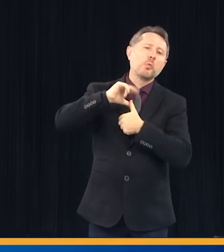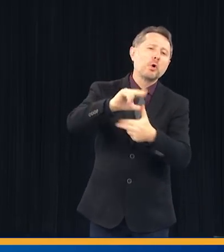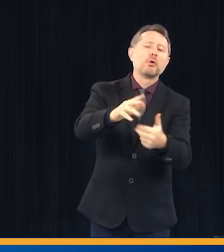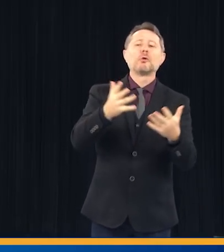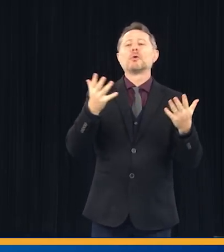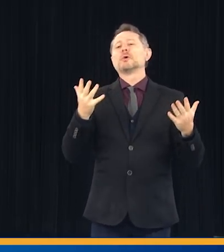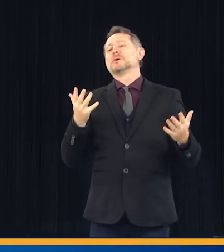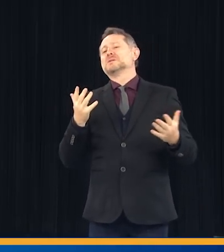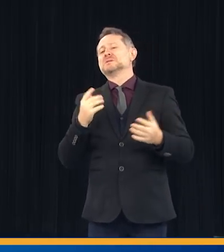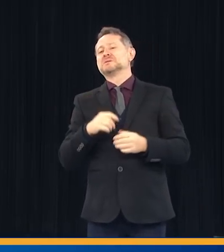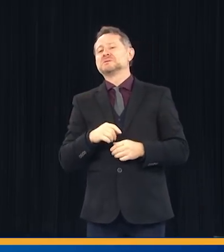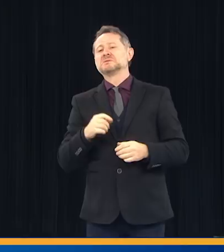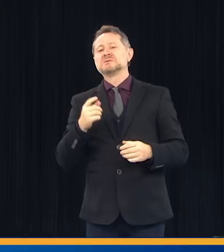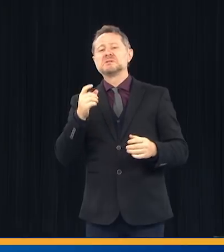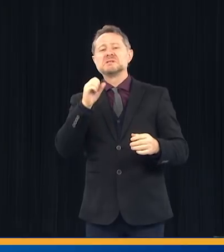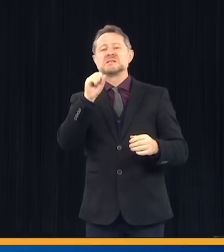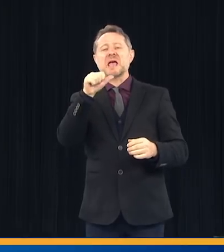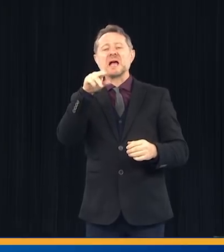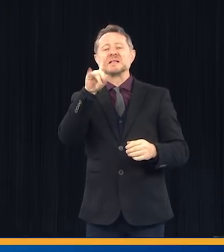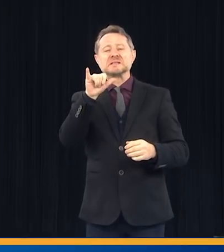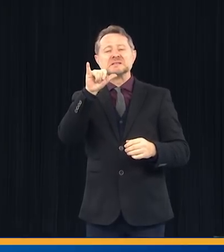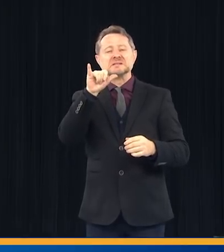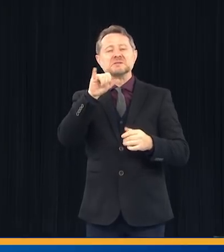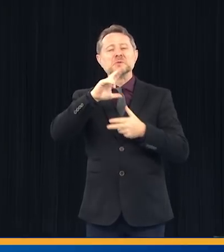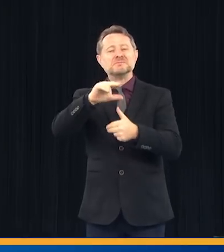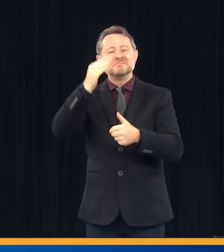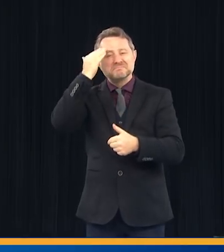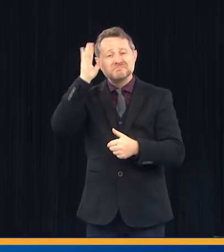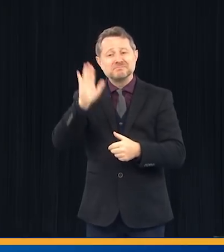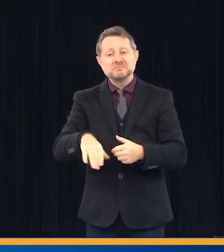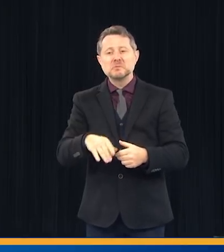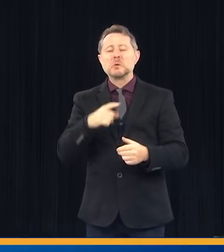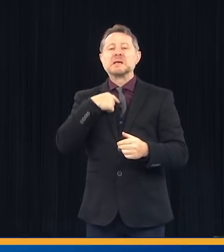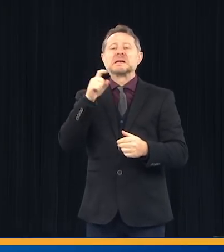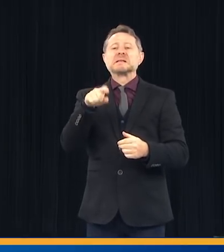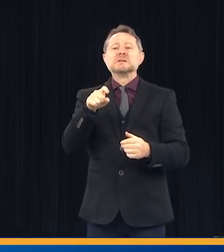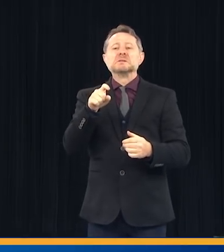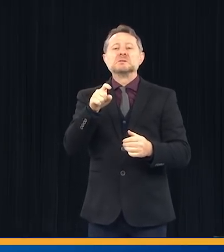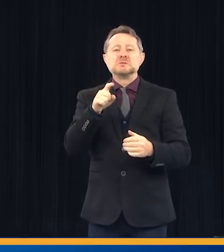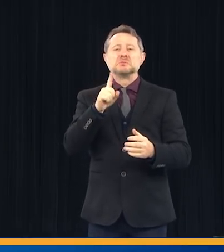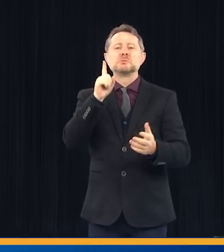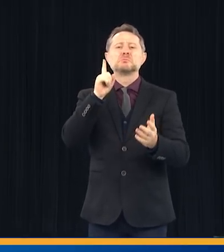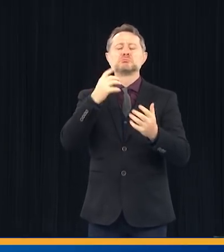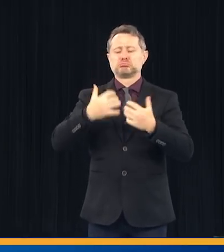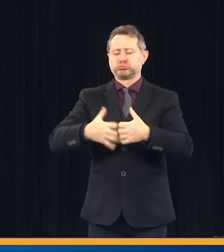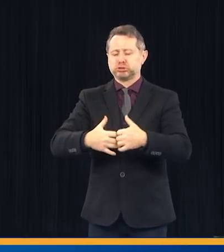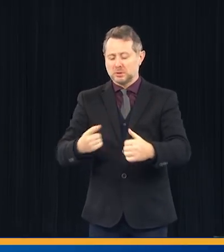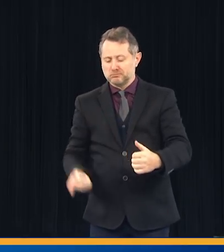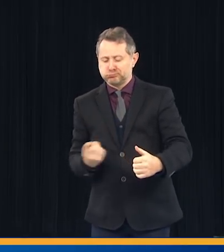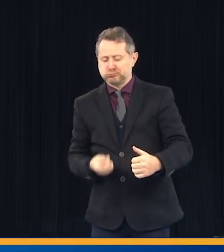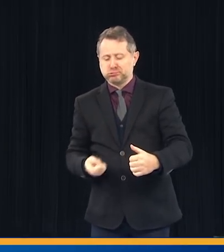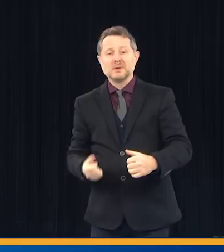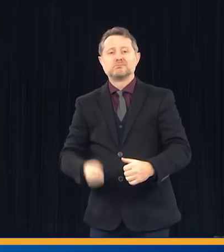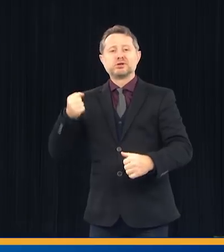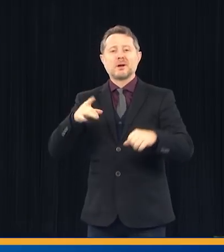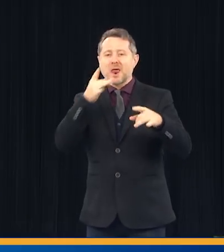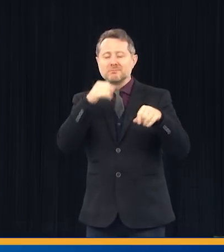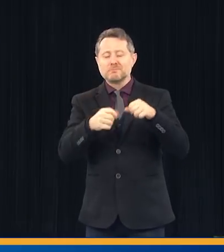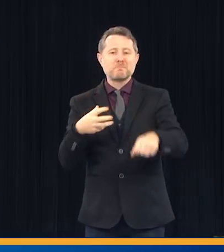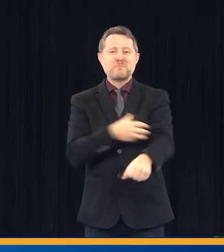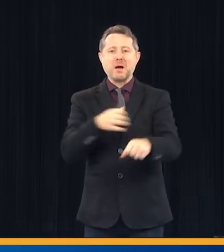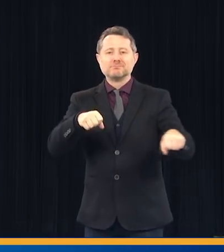needed 1,000 portable generators immediately. Who ever heard of needing